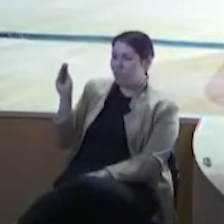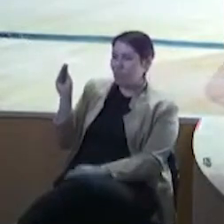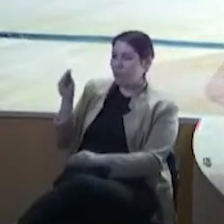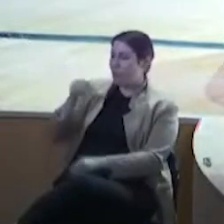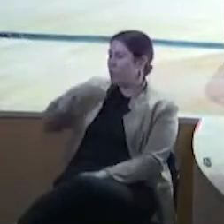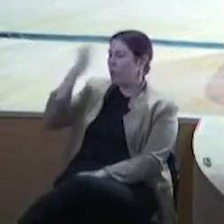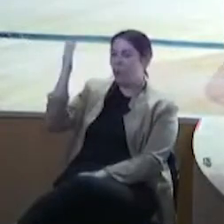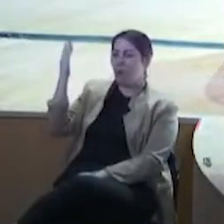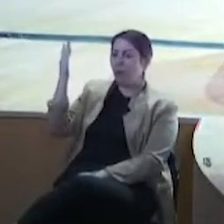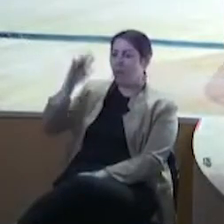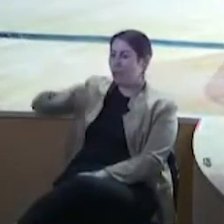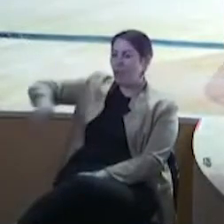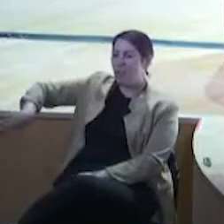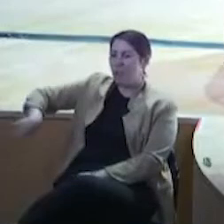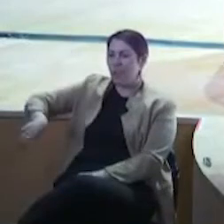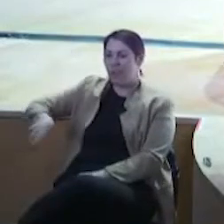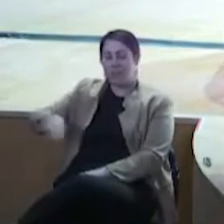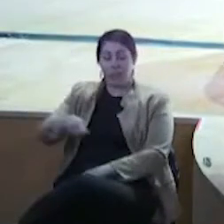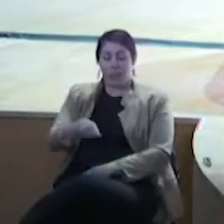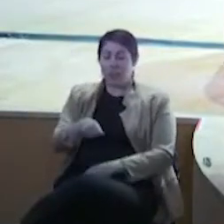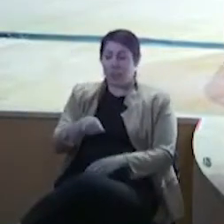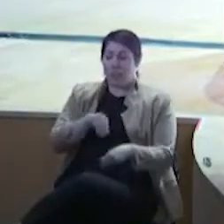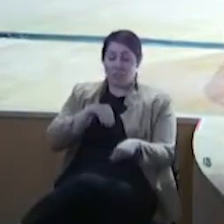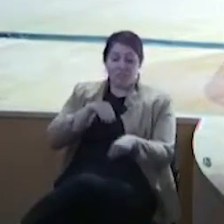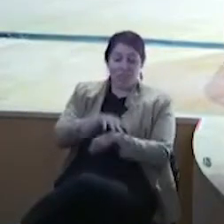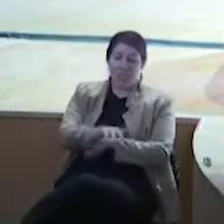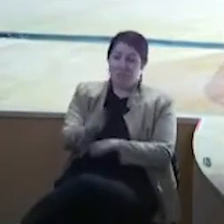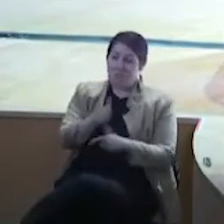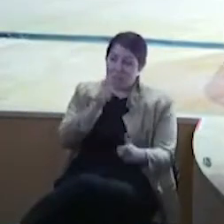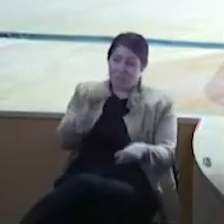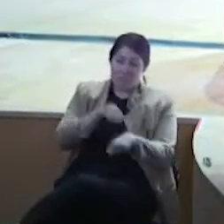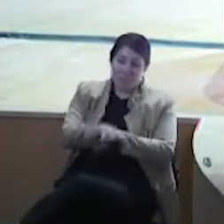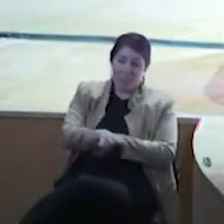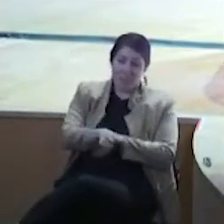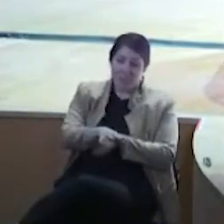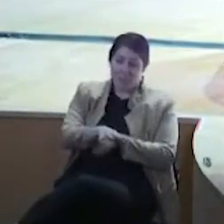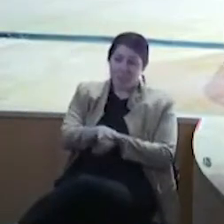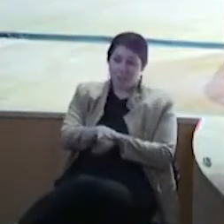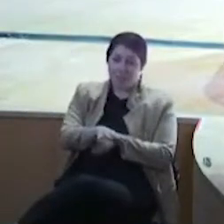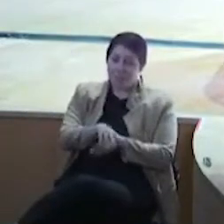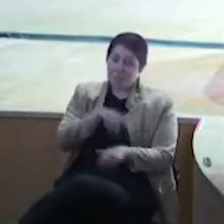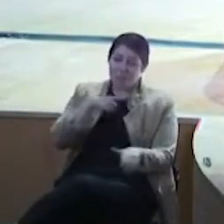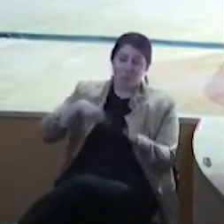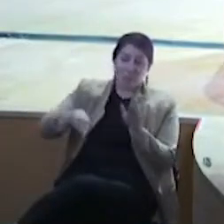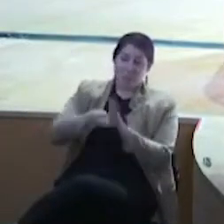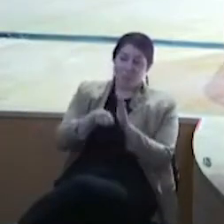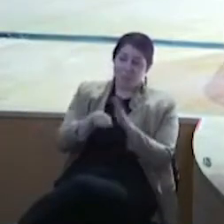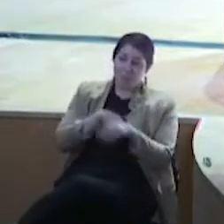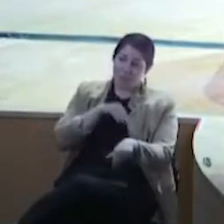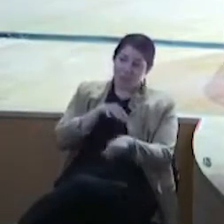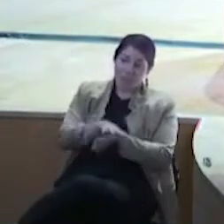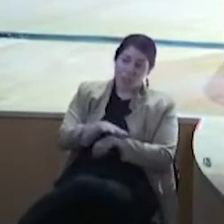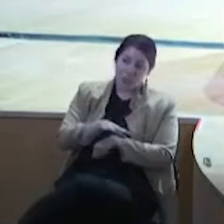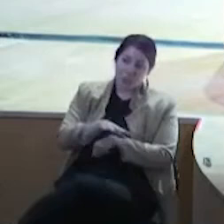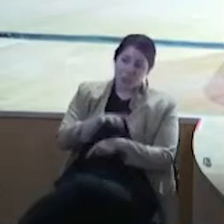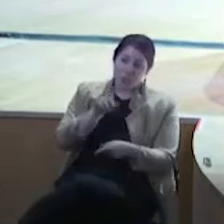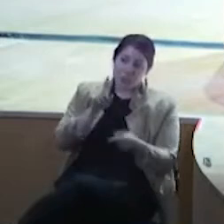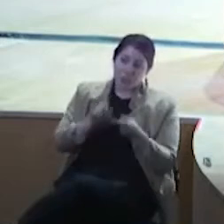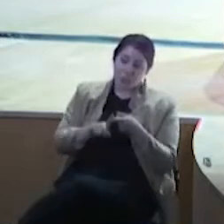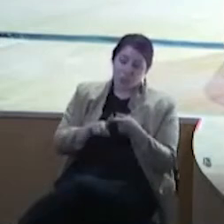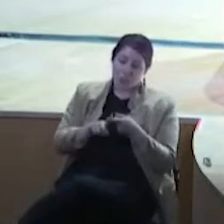But oftentimes, society bears the negative implication of those cost